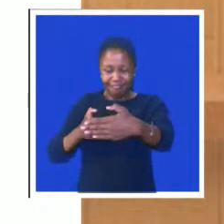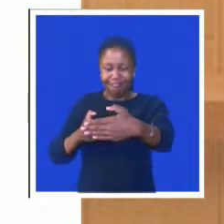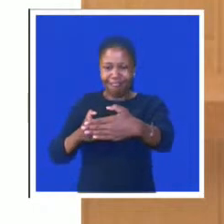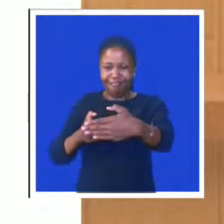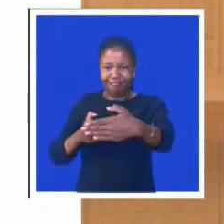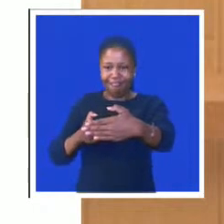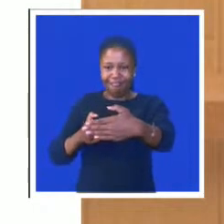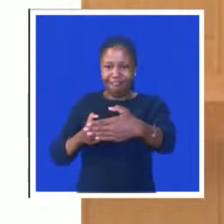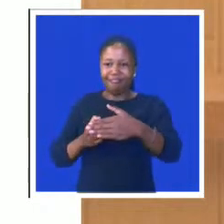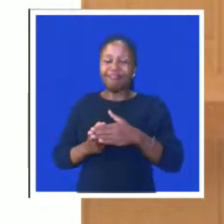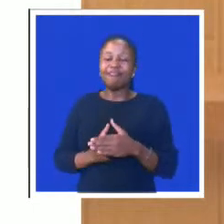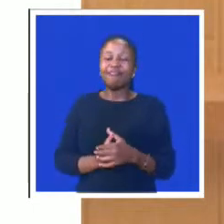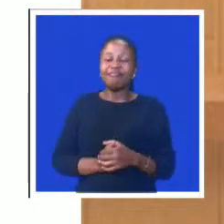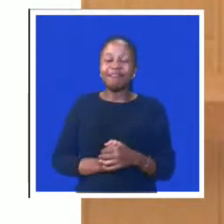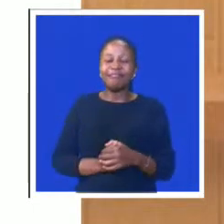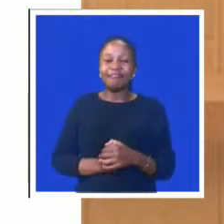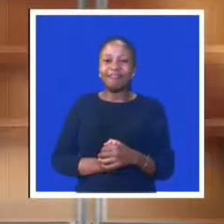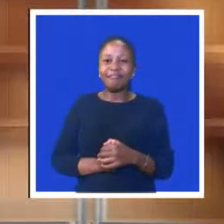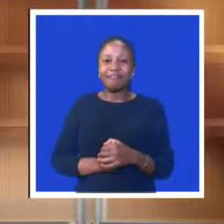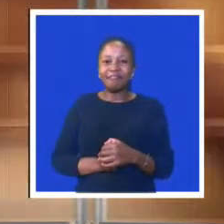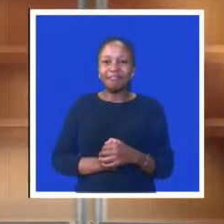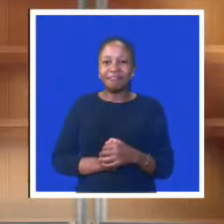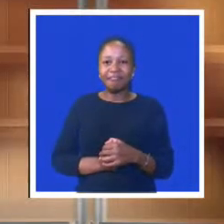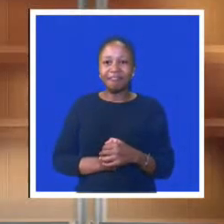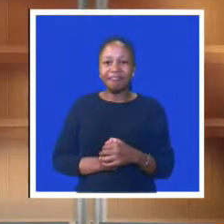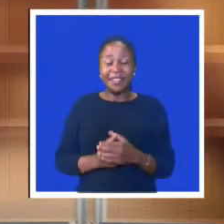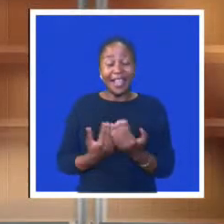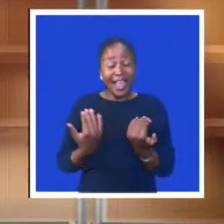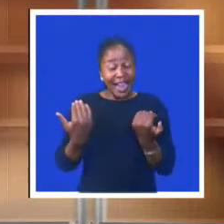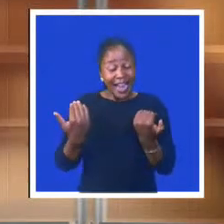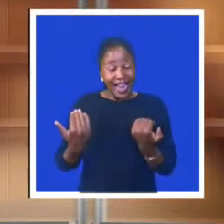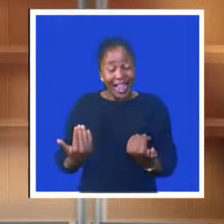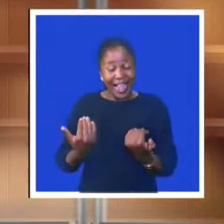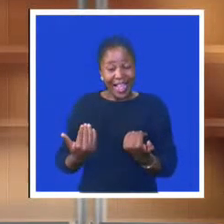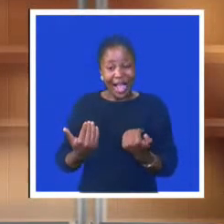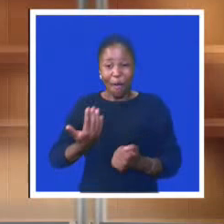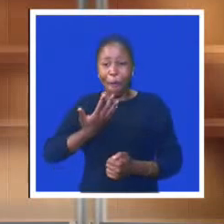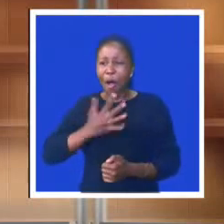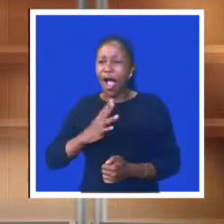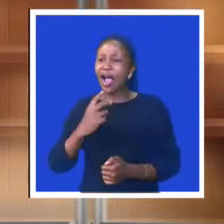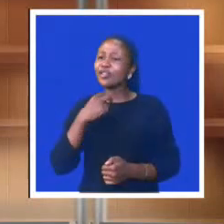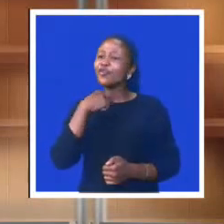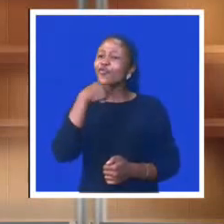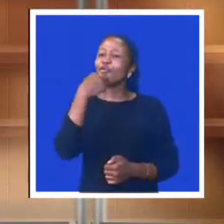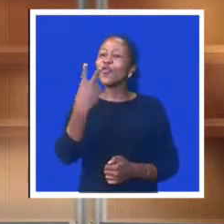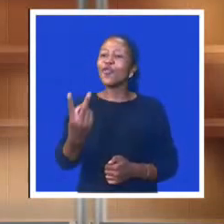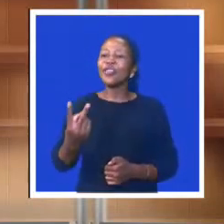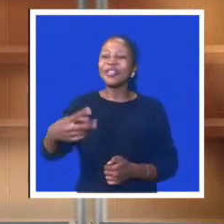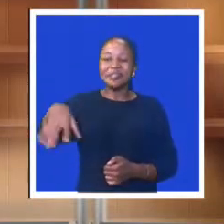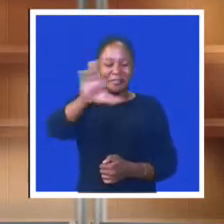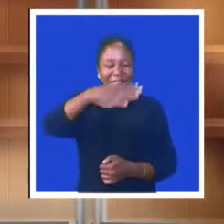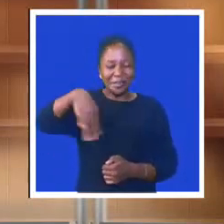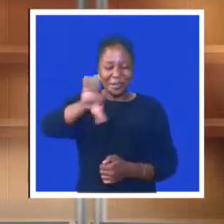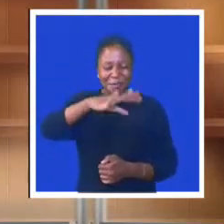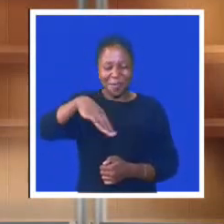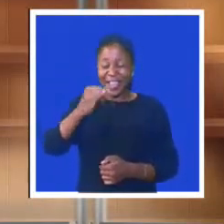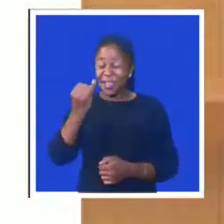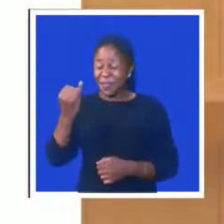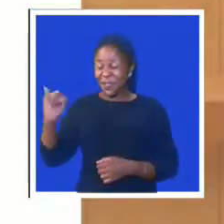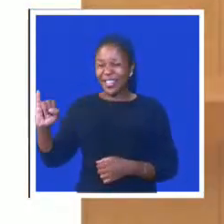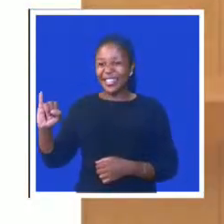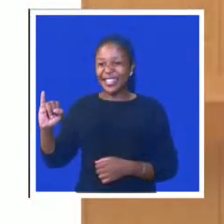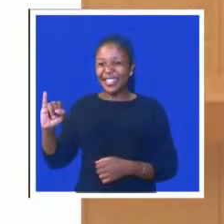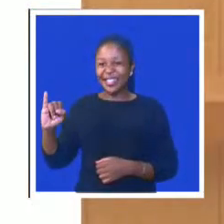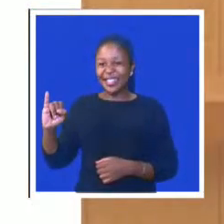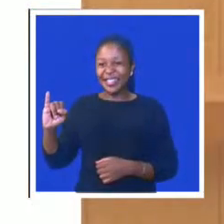Okay, can you say, let us just say these prepositions aloud together, dear learner. The first one is